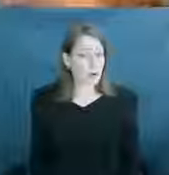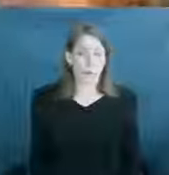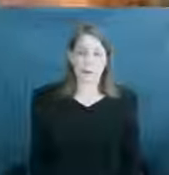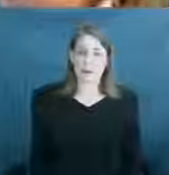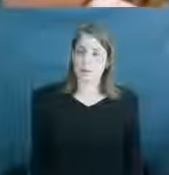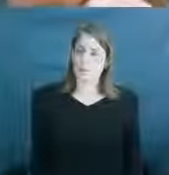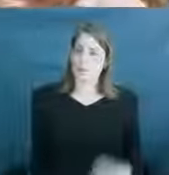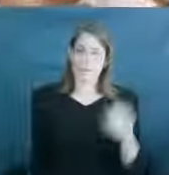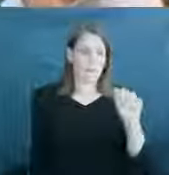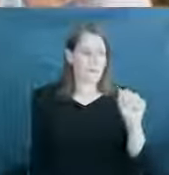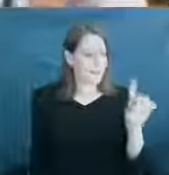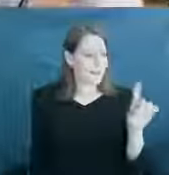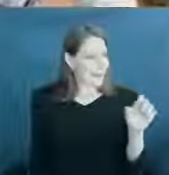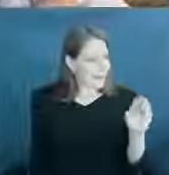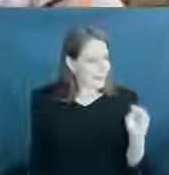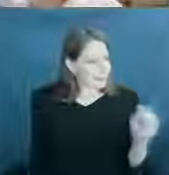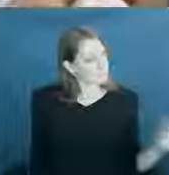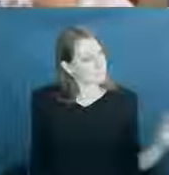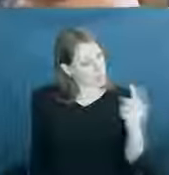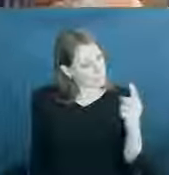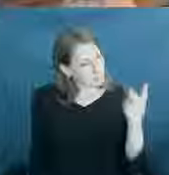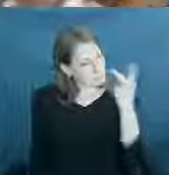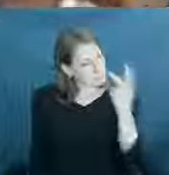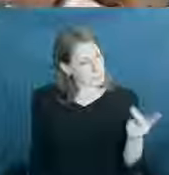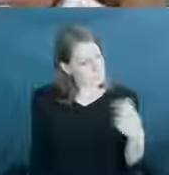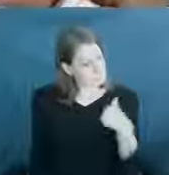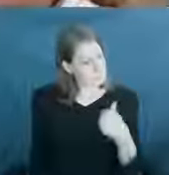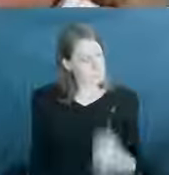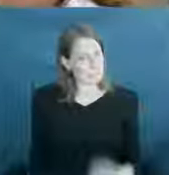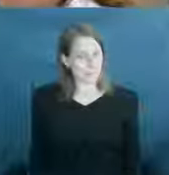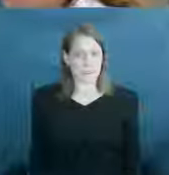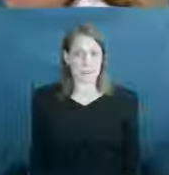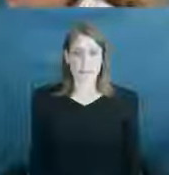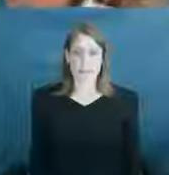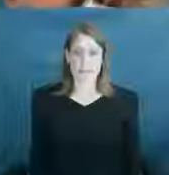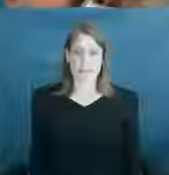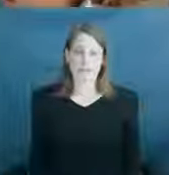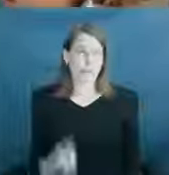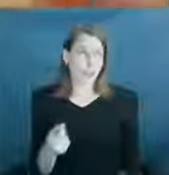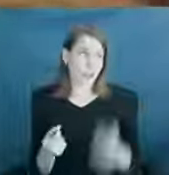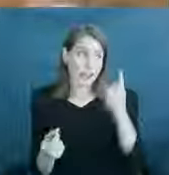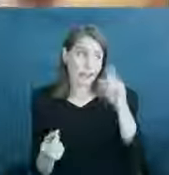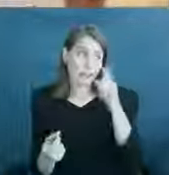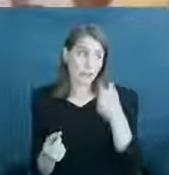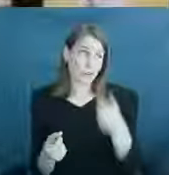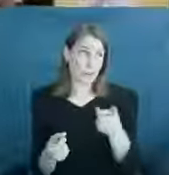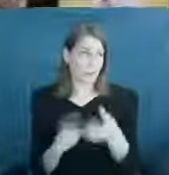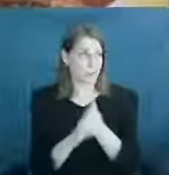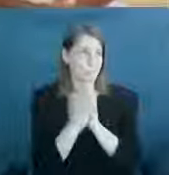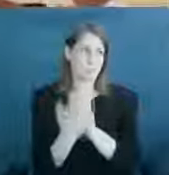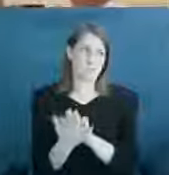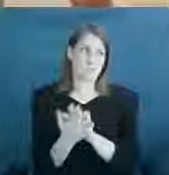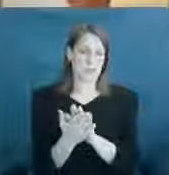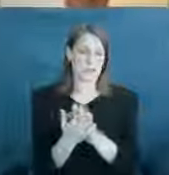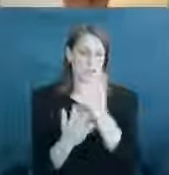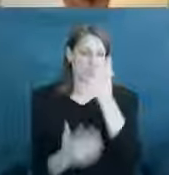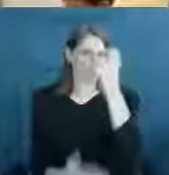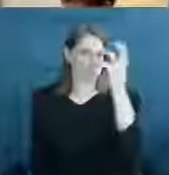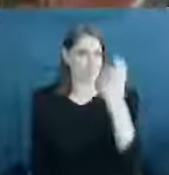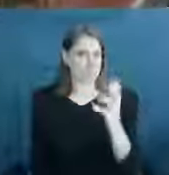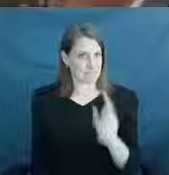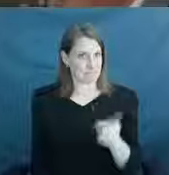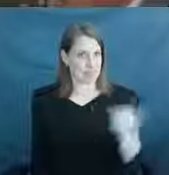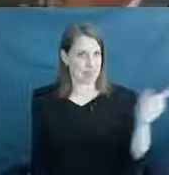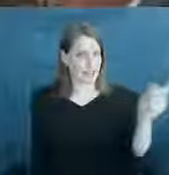I'm sorry, I want to wear it even if it's a little bit broke. It's broke, sir. Adam, can you come around here so you can